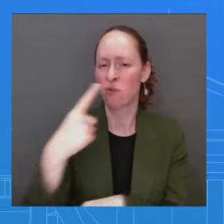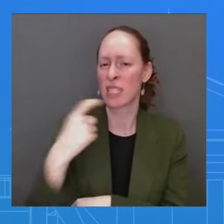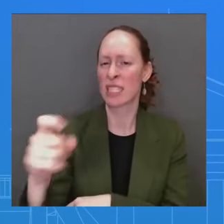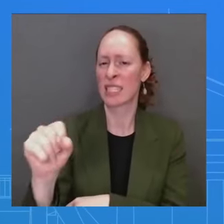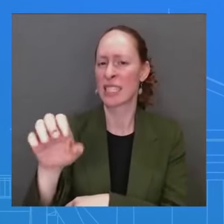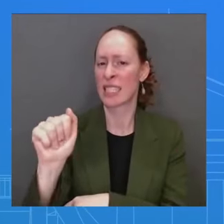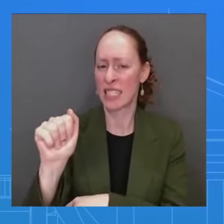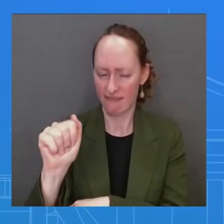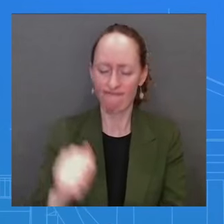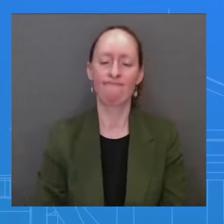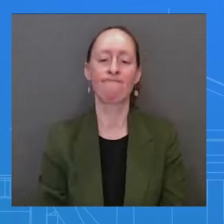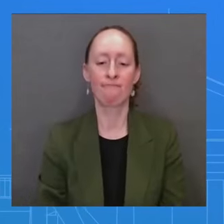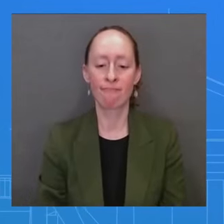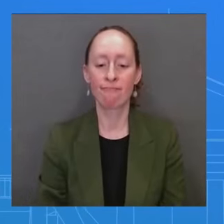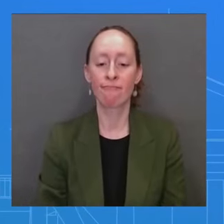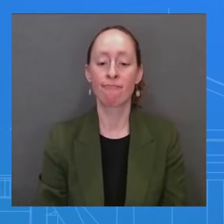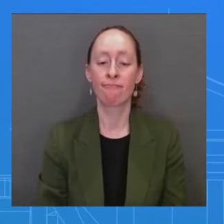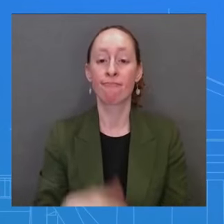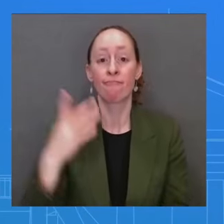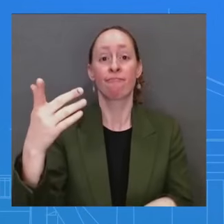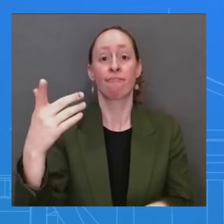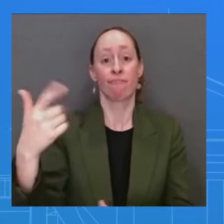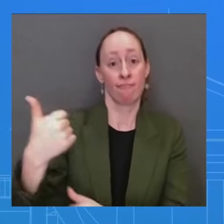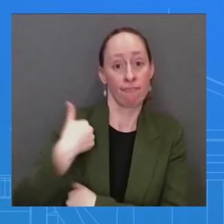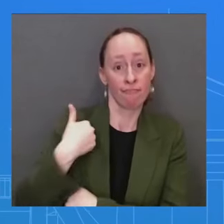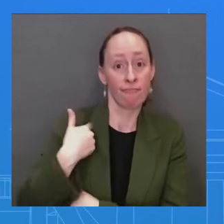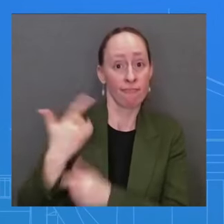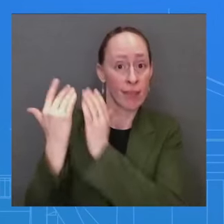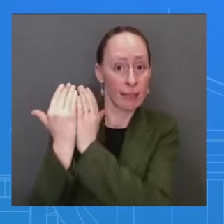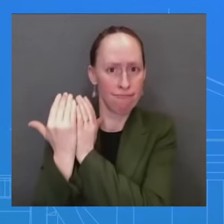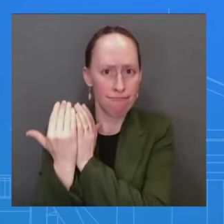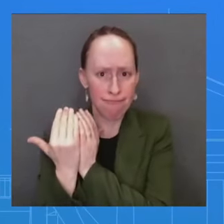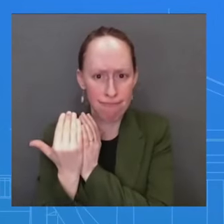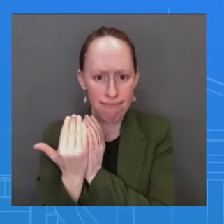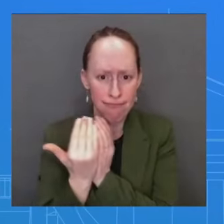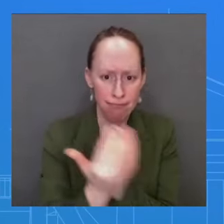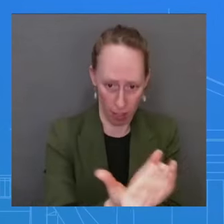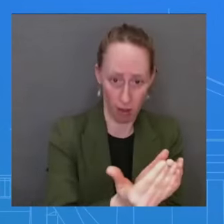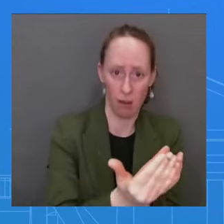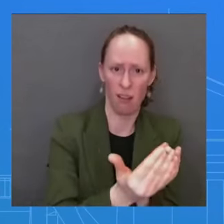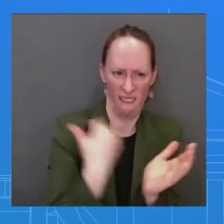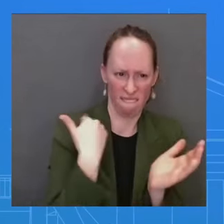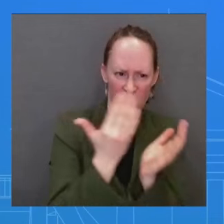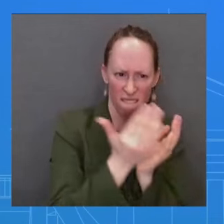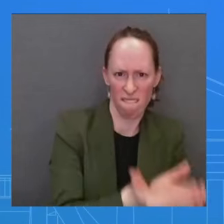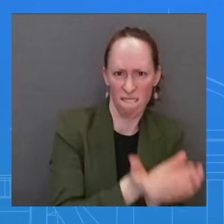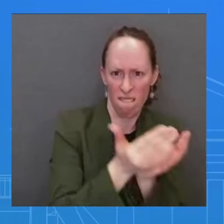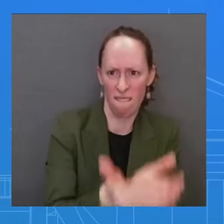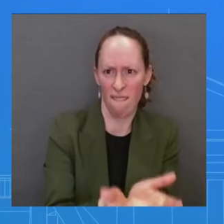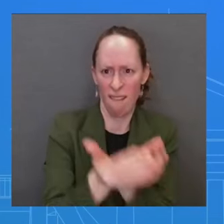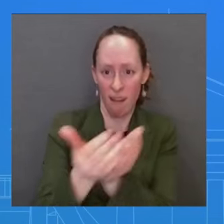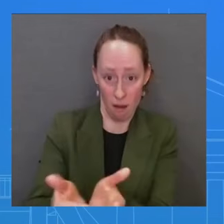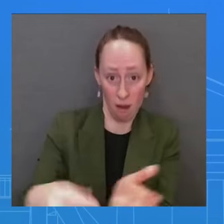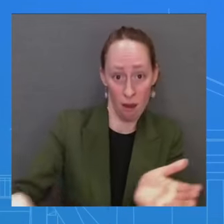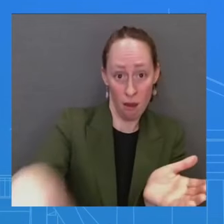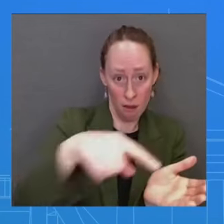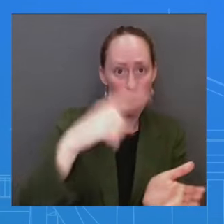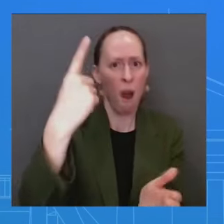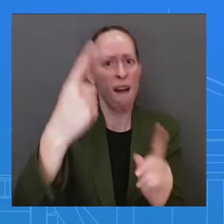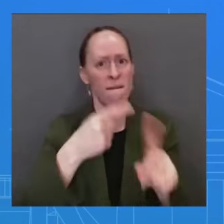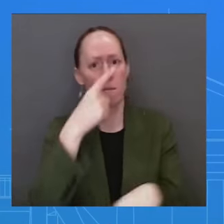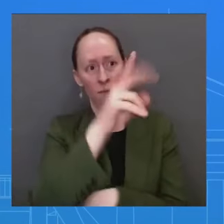D. Eisenhower and the destroyers Gravely, Laboon, and Mason, as well as a ship from the United Kingdom, HMS Diamond, there were no